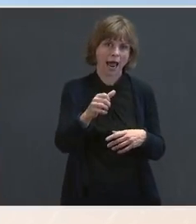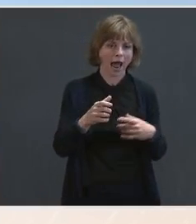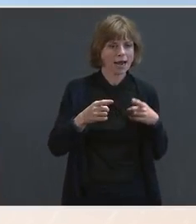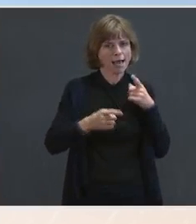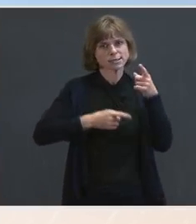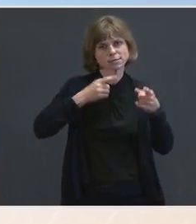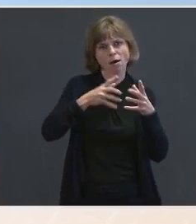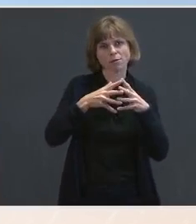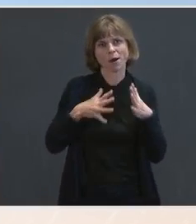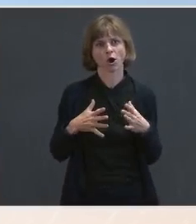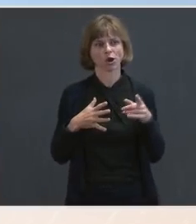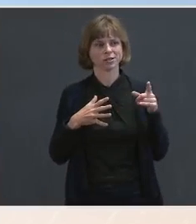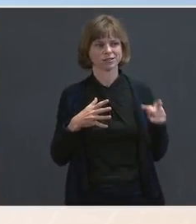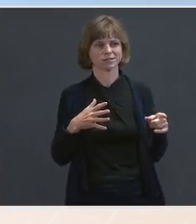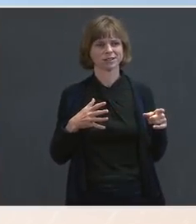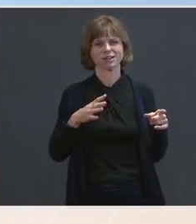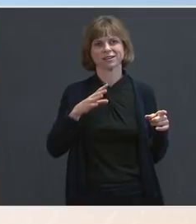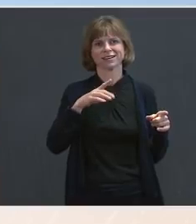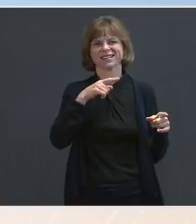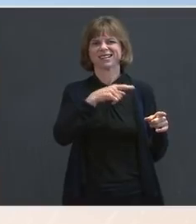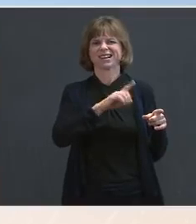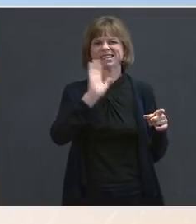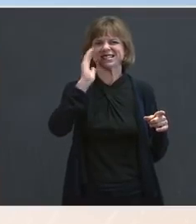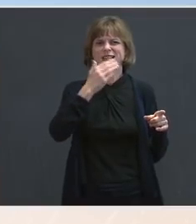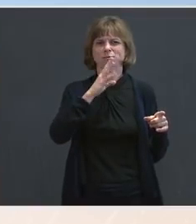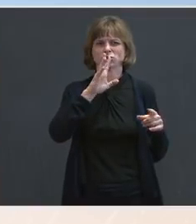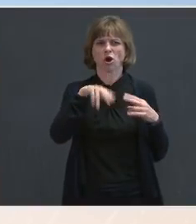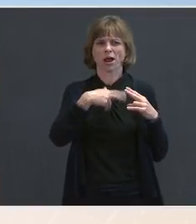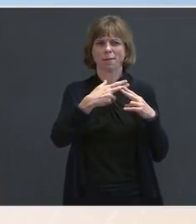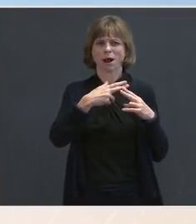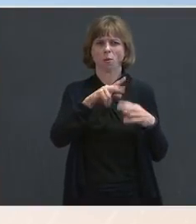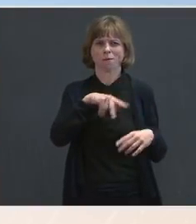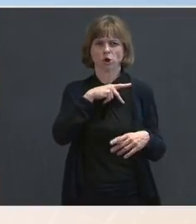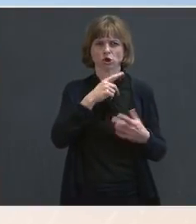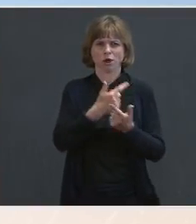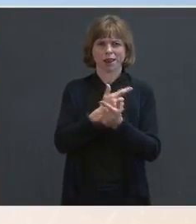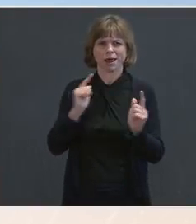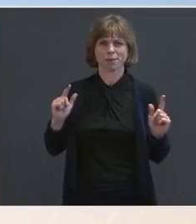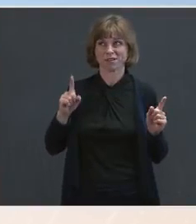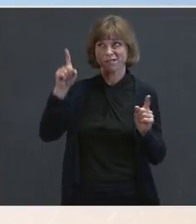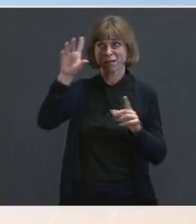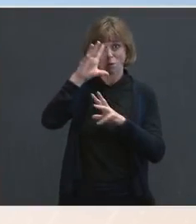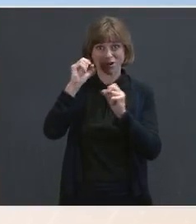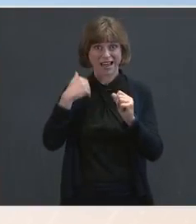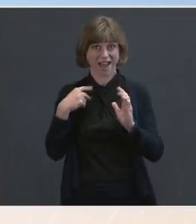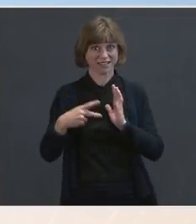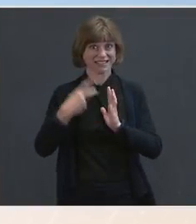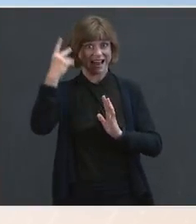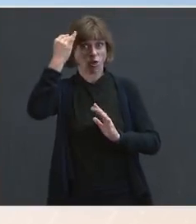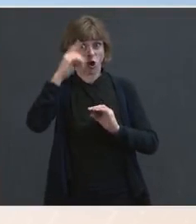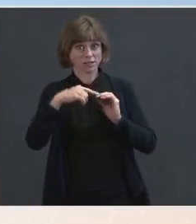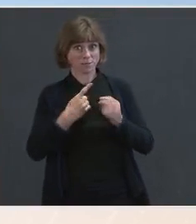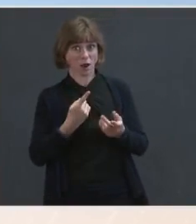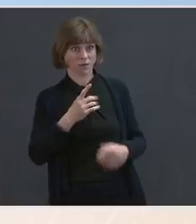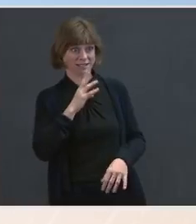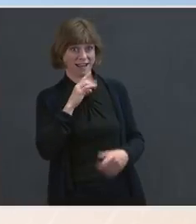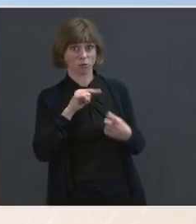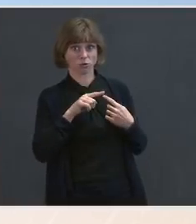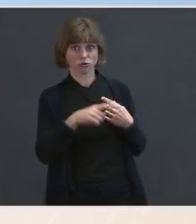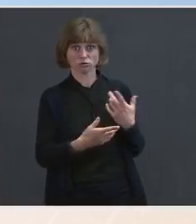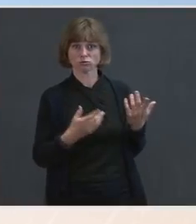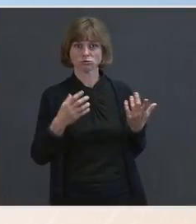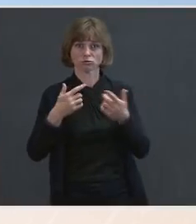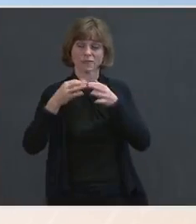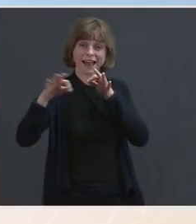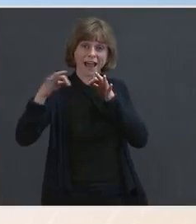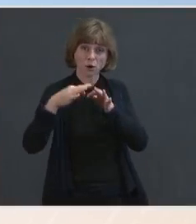argument that this is really about personal liberty here. Does the president have any second thoughts about the language that he used yesterday, and how does comparing someone